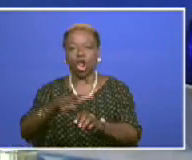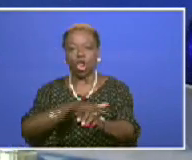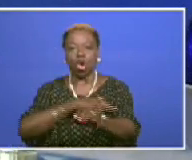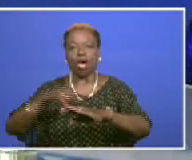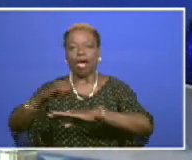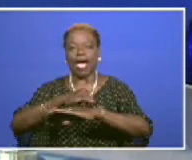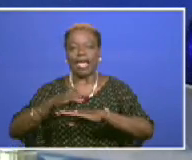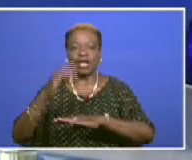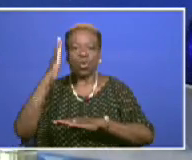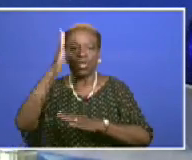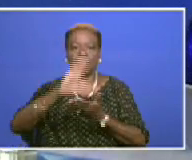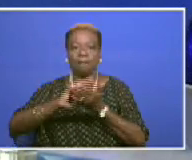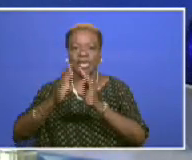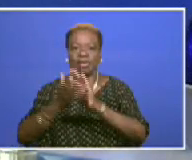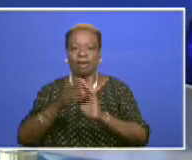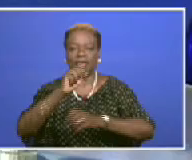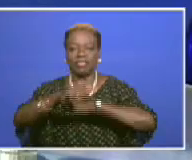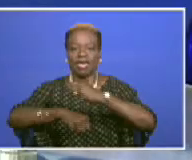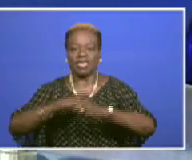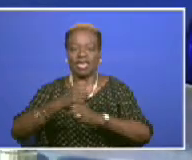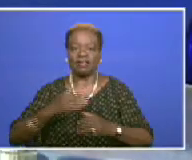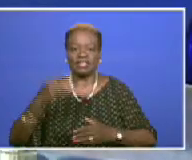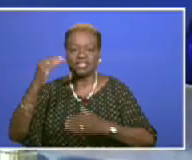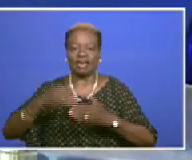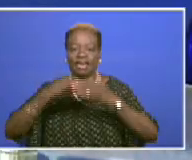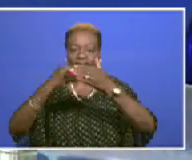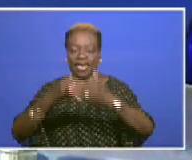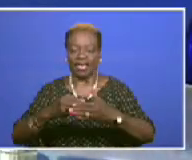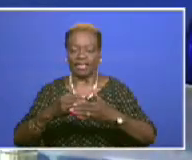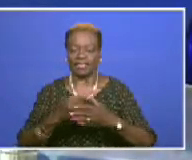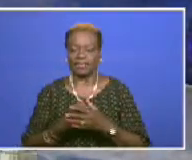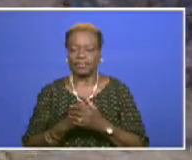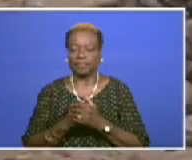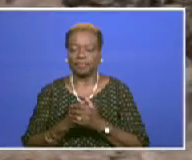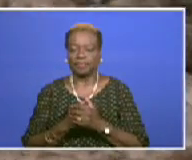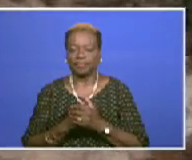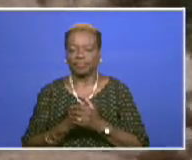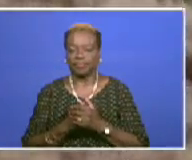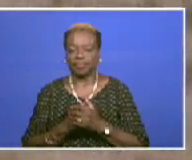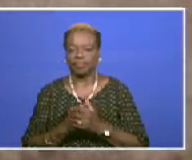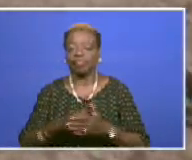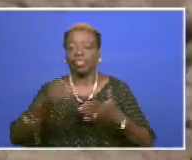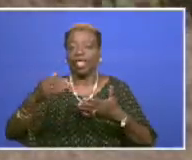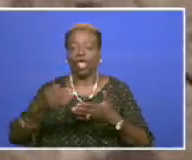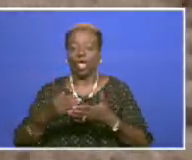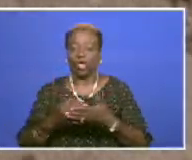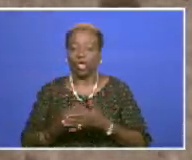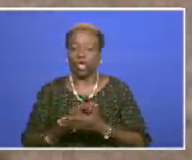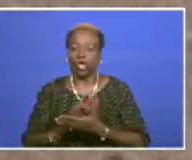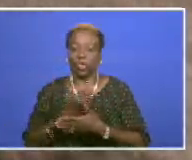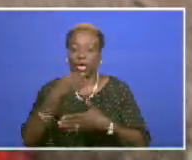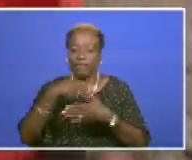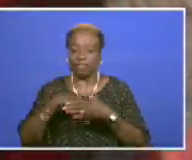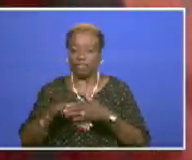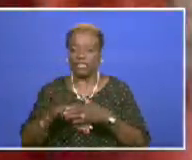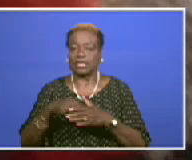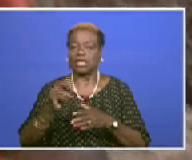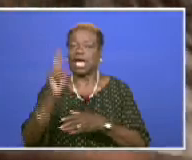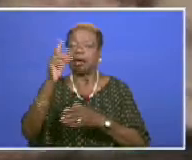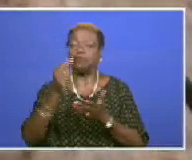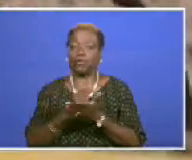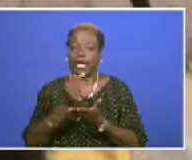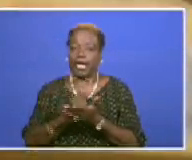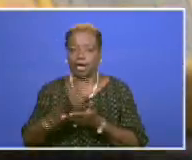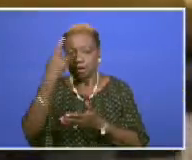projects intended to upgrade the destination. Here's Antoine Smith. New infrastructural upgrades are on the way for people of